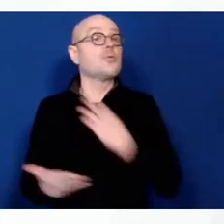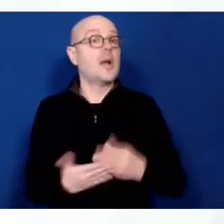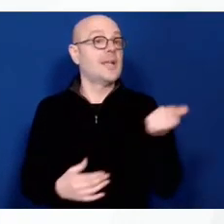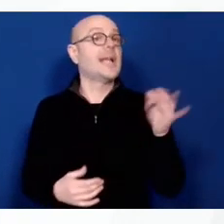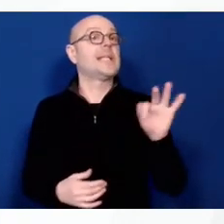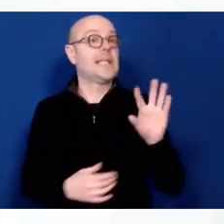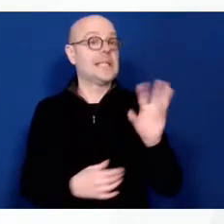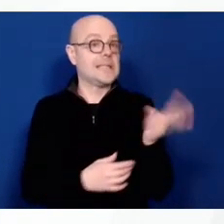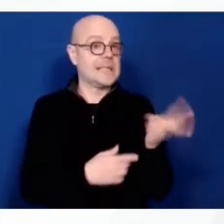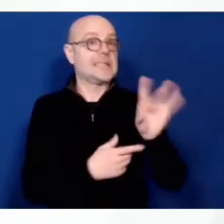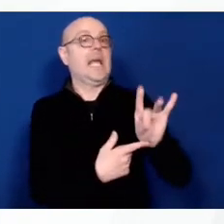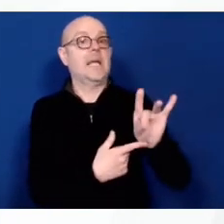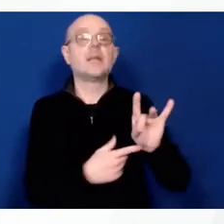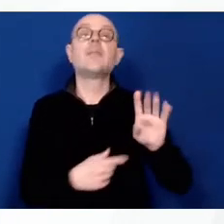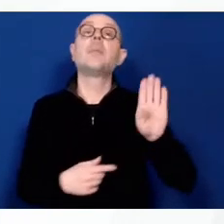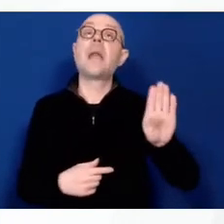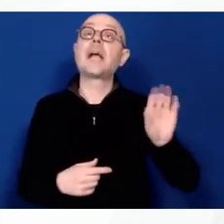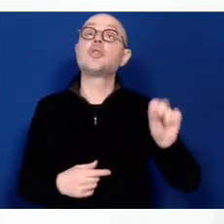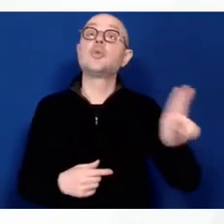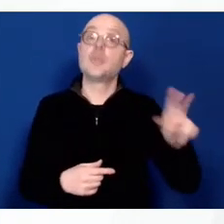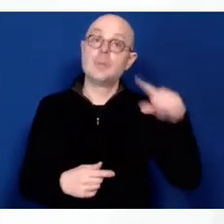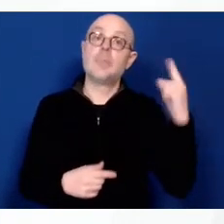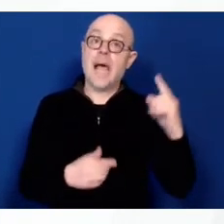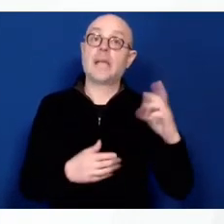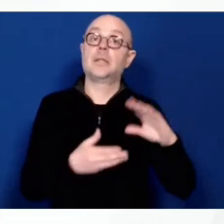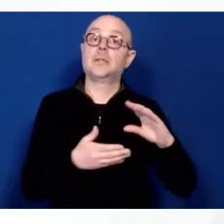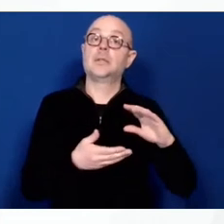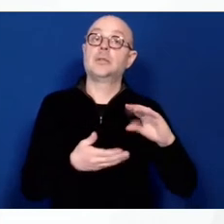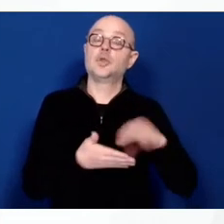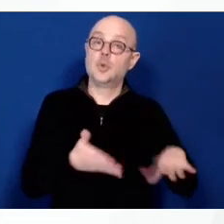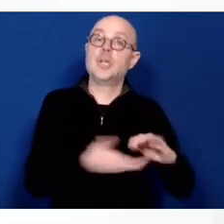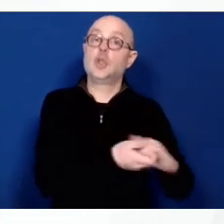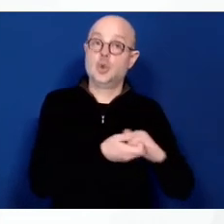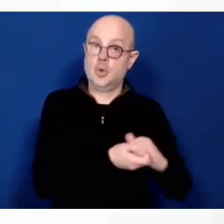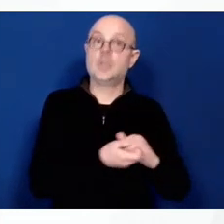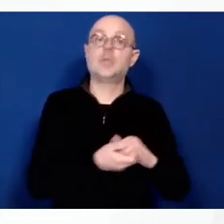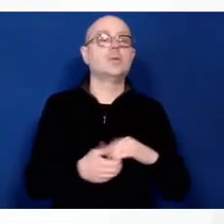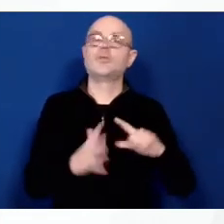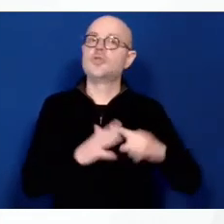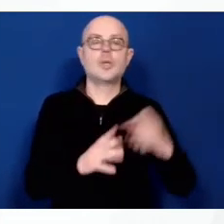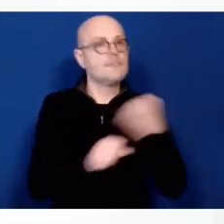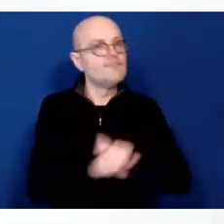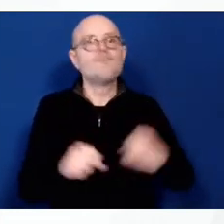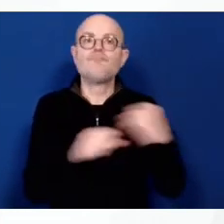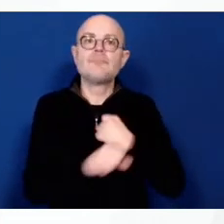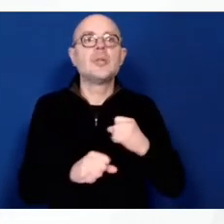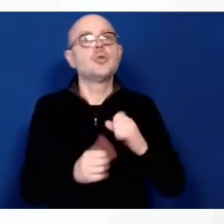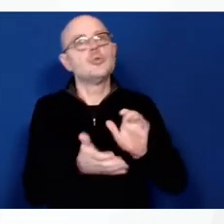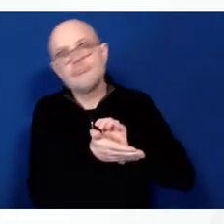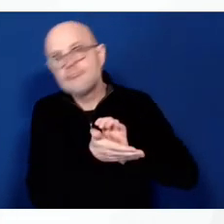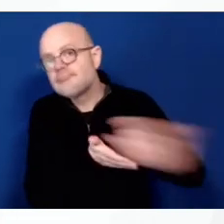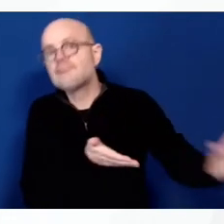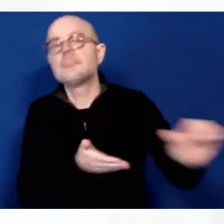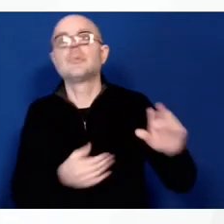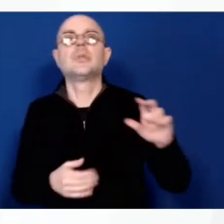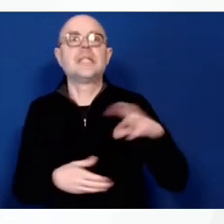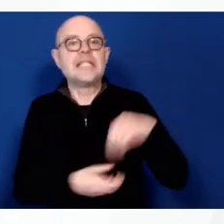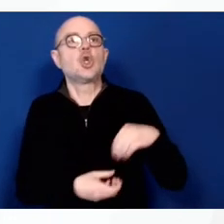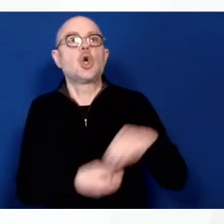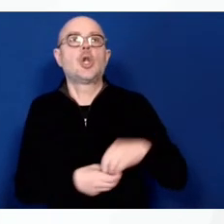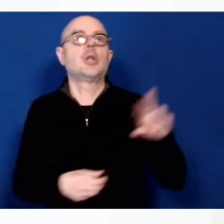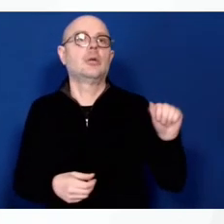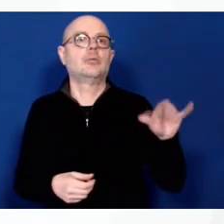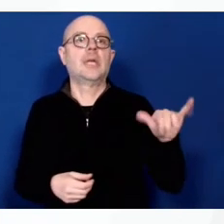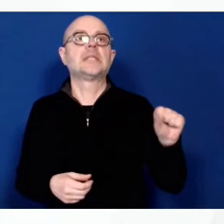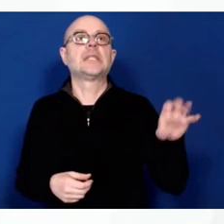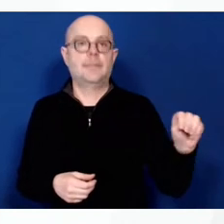of actions to begin the long work of dismantling entrenched white supremacy in the institution. By autumn, their